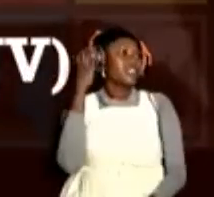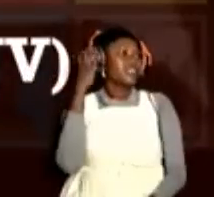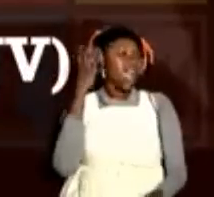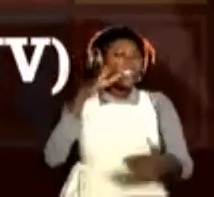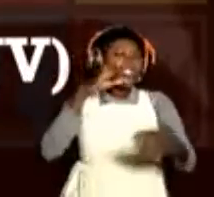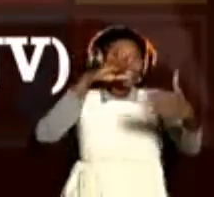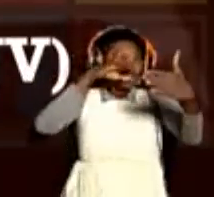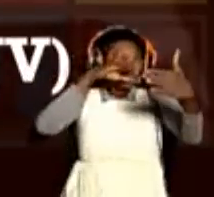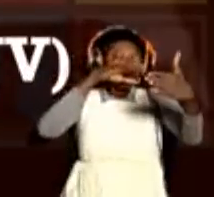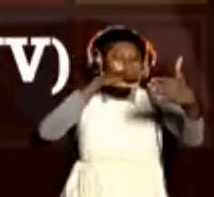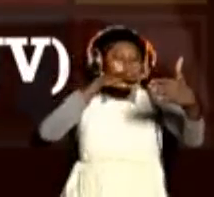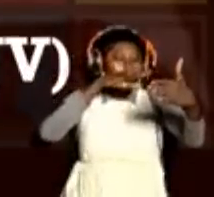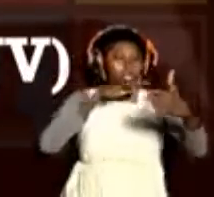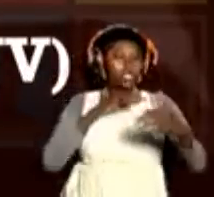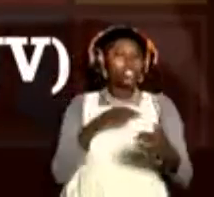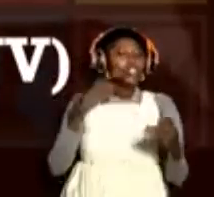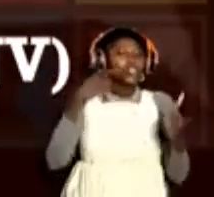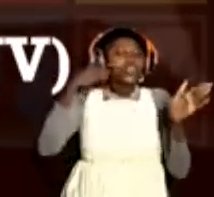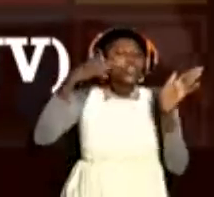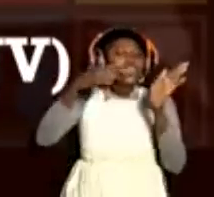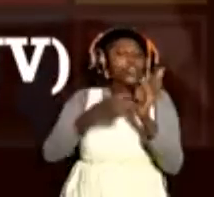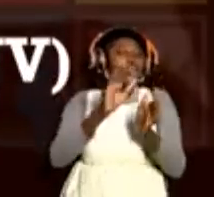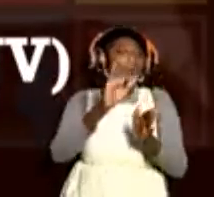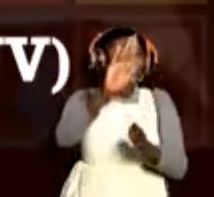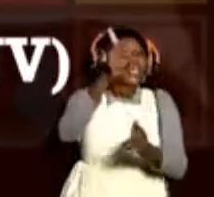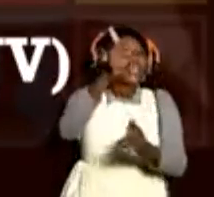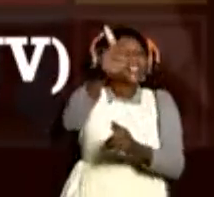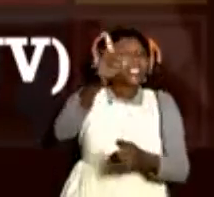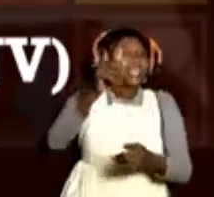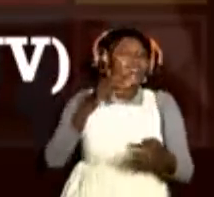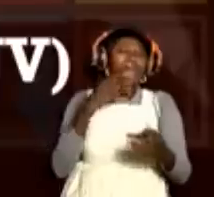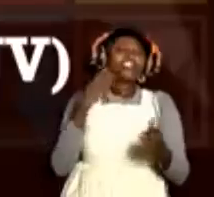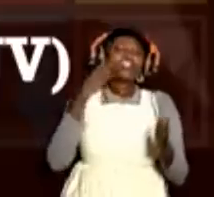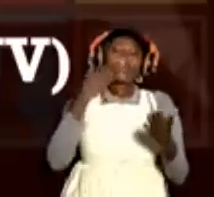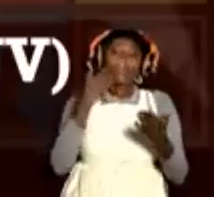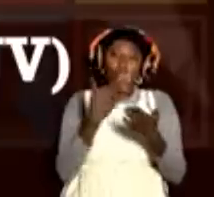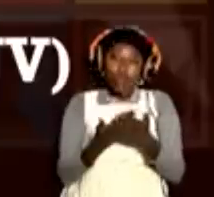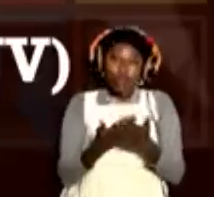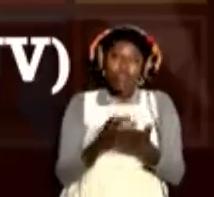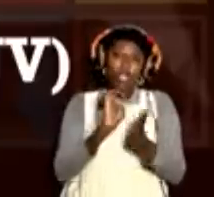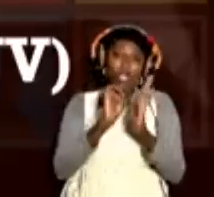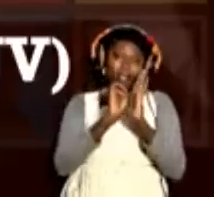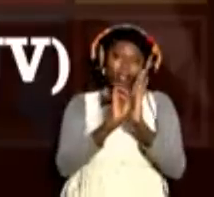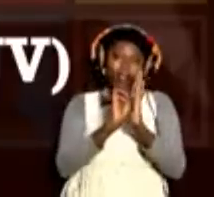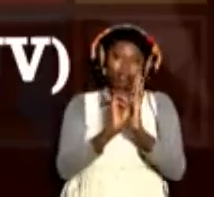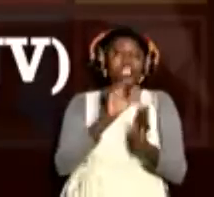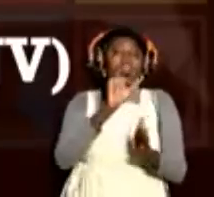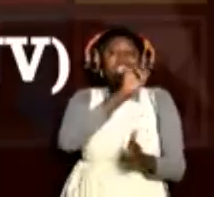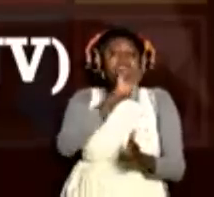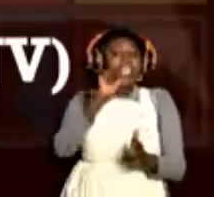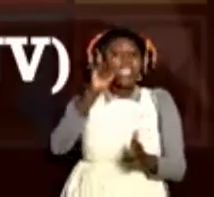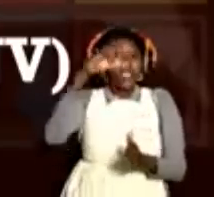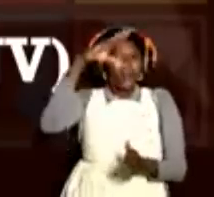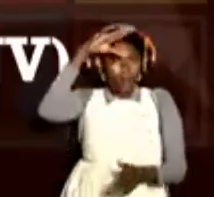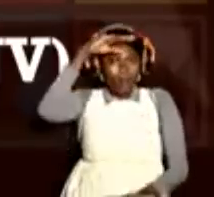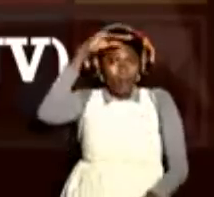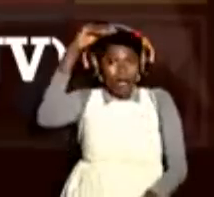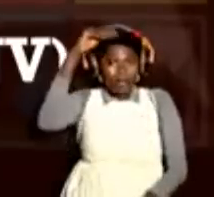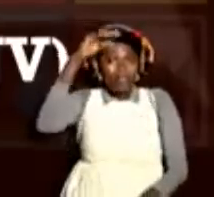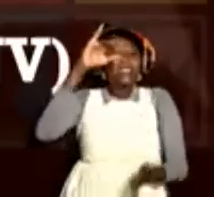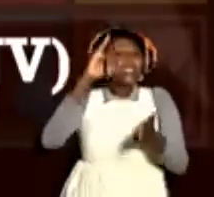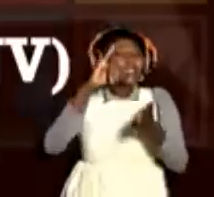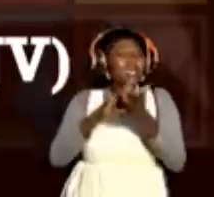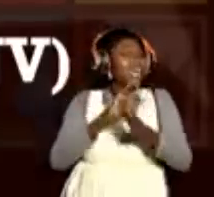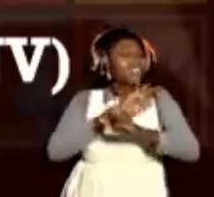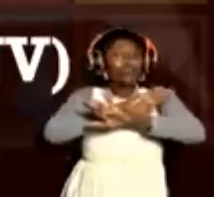Study, show thyself approved unto God, a workman